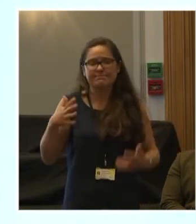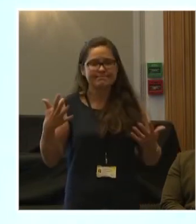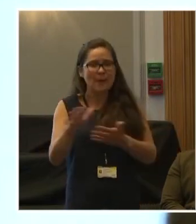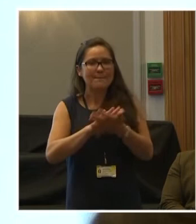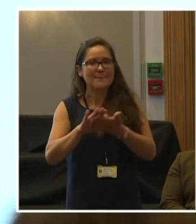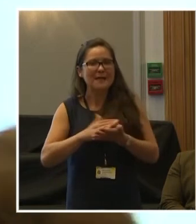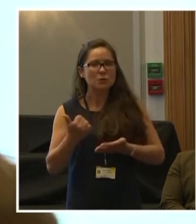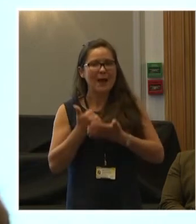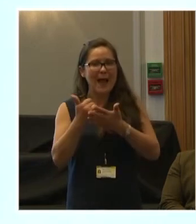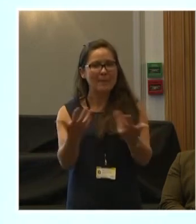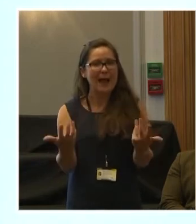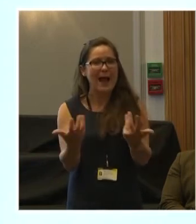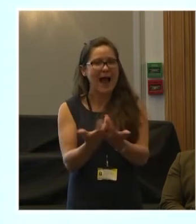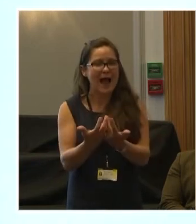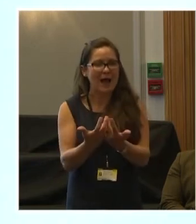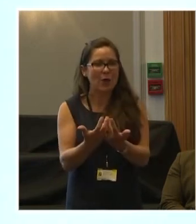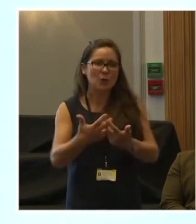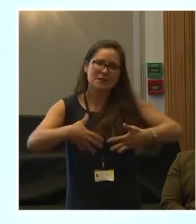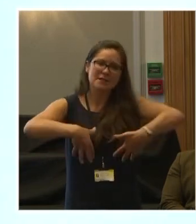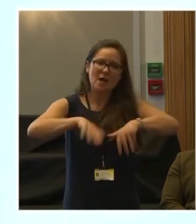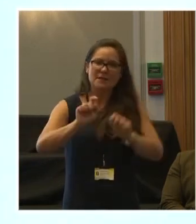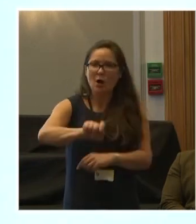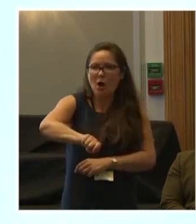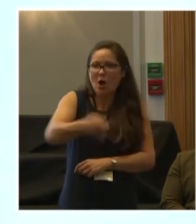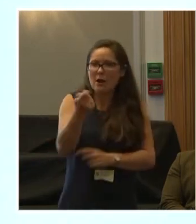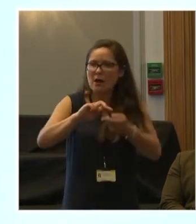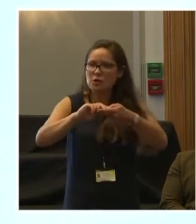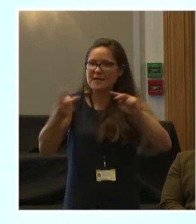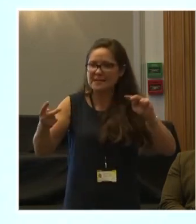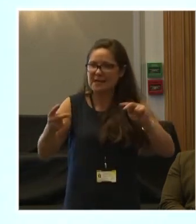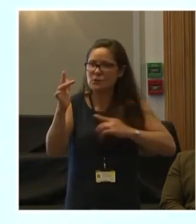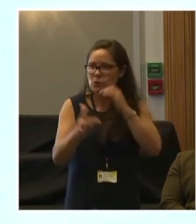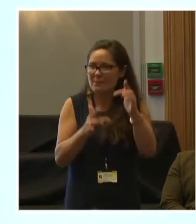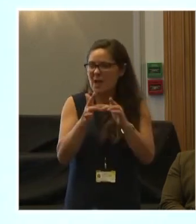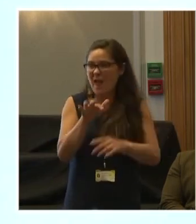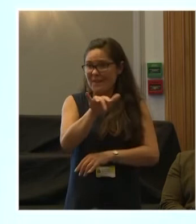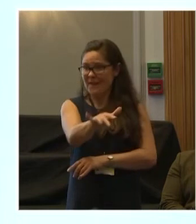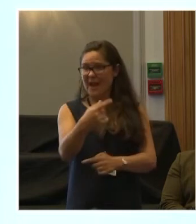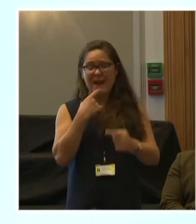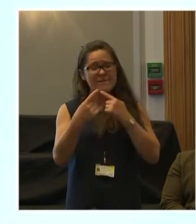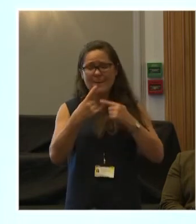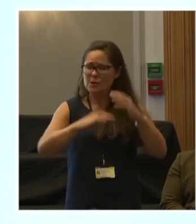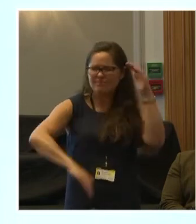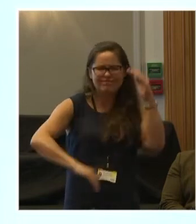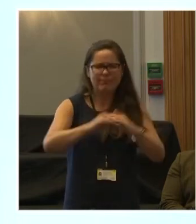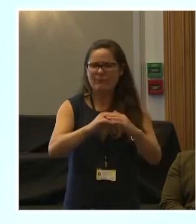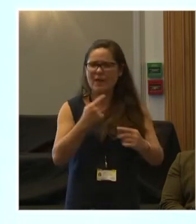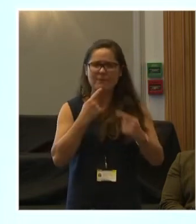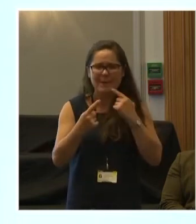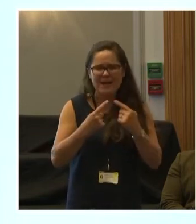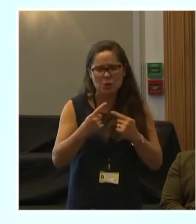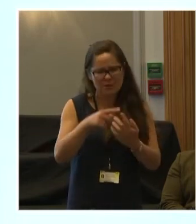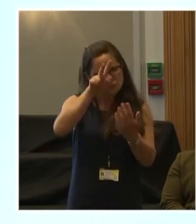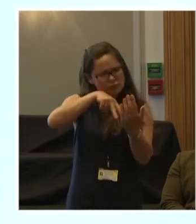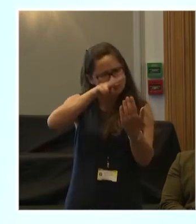Unlock Genetics website. It's packed with information and it's available to help you make more informed choices about your